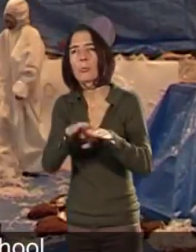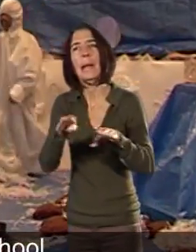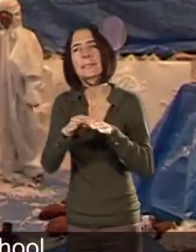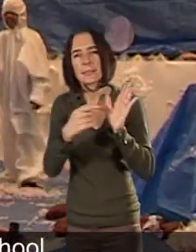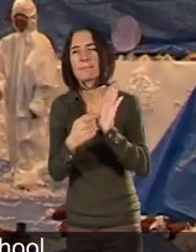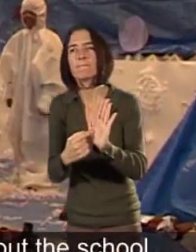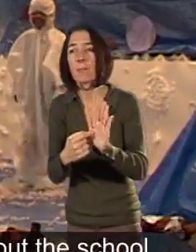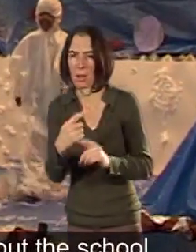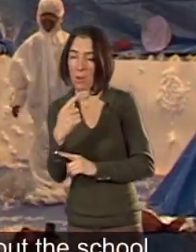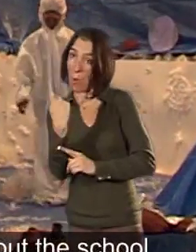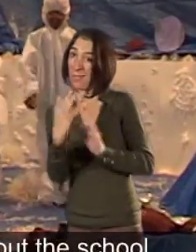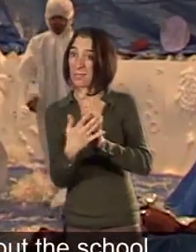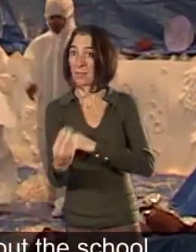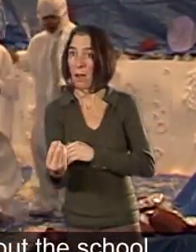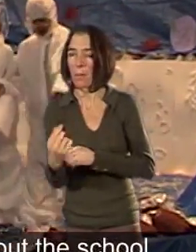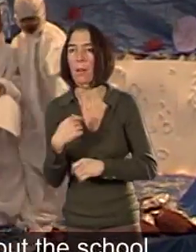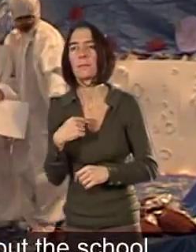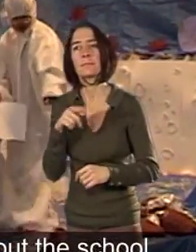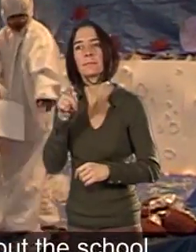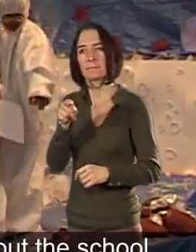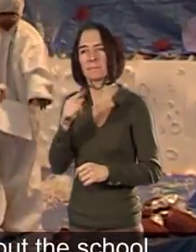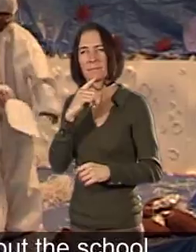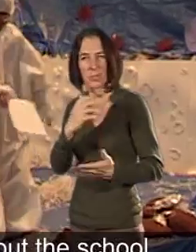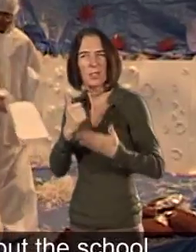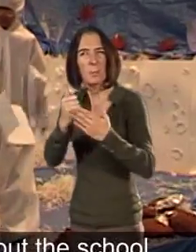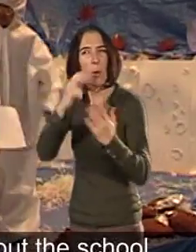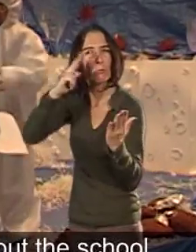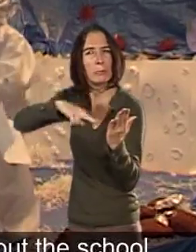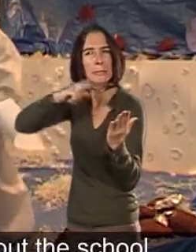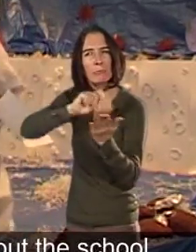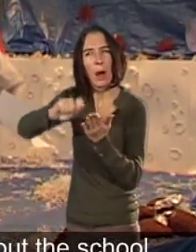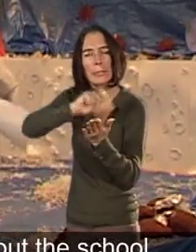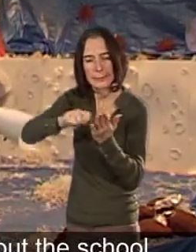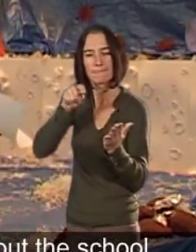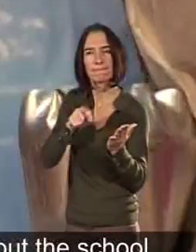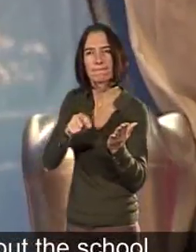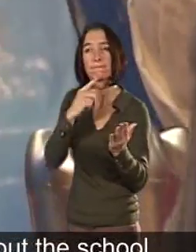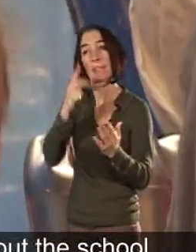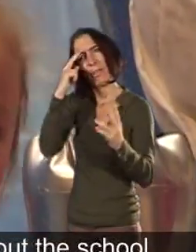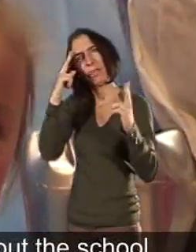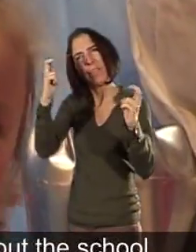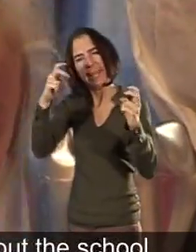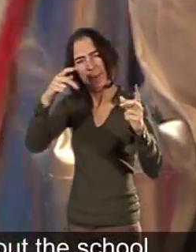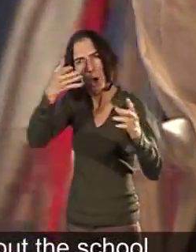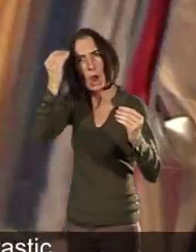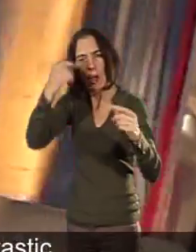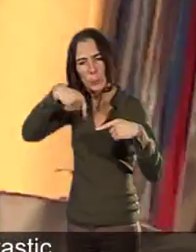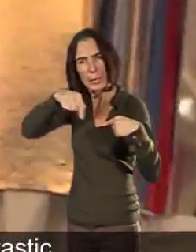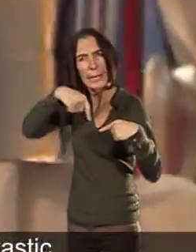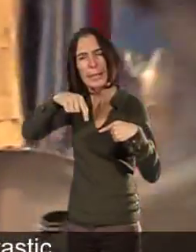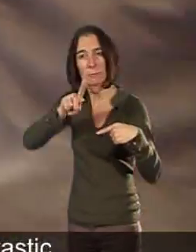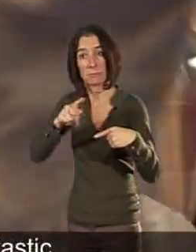whole school activity at Cottingley Primary to support literacy throughout the school is this themed learning week. Each year,